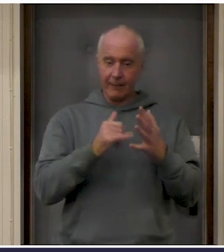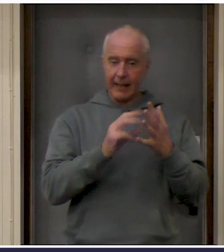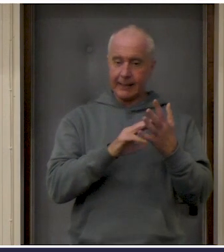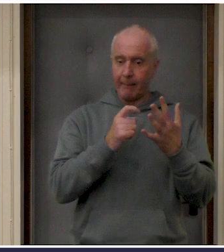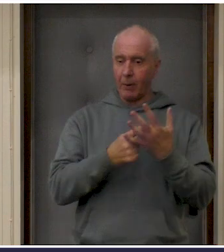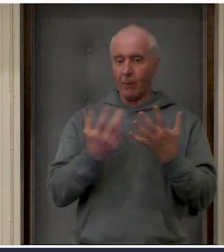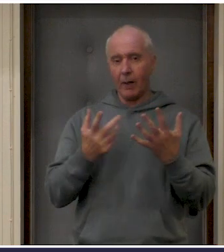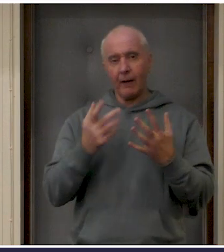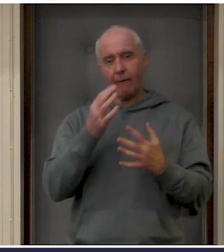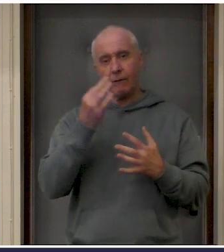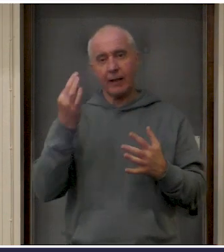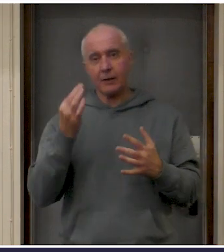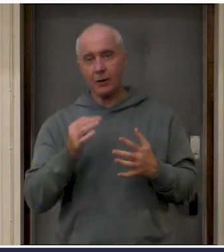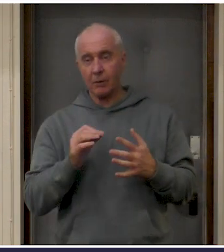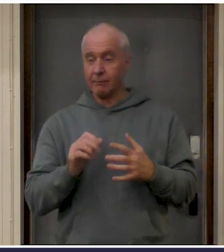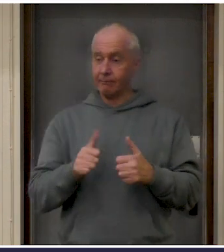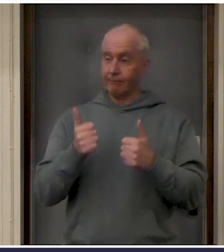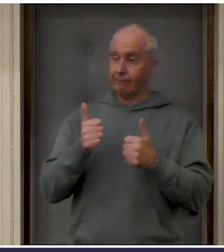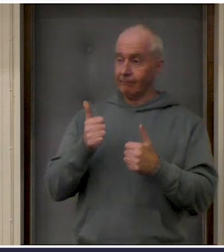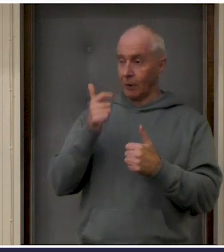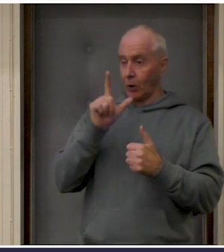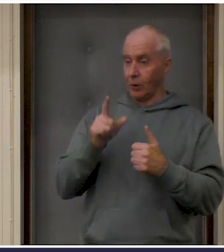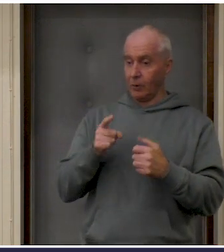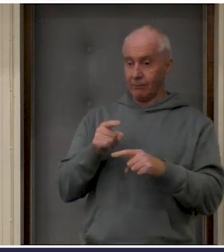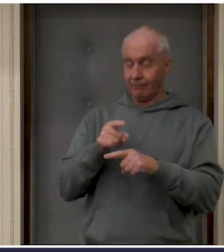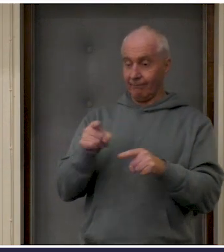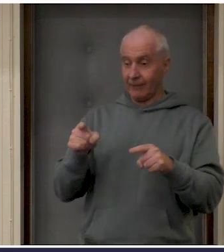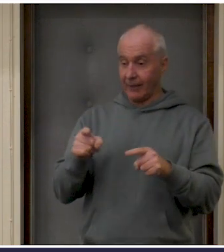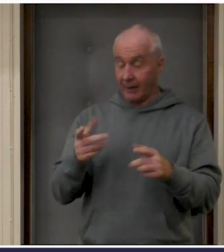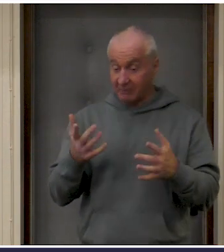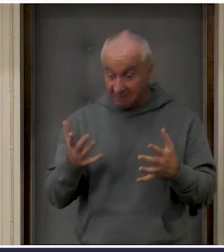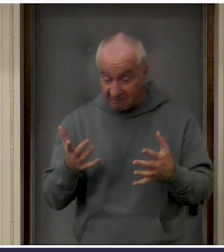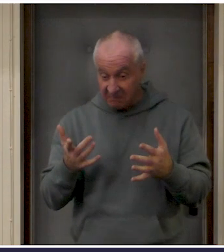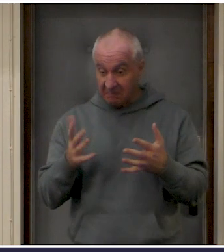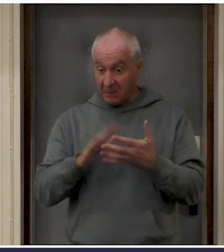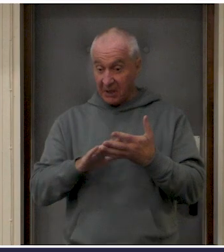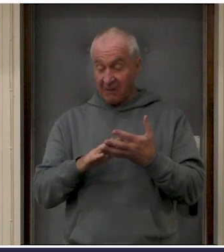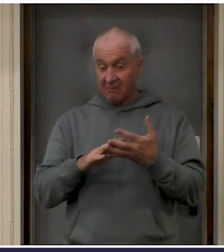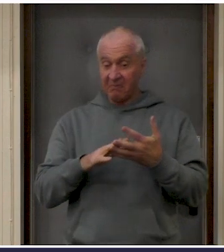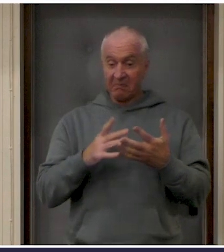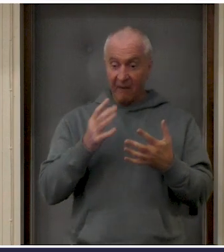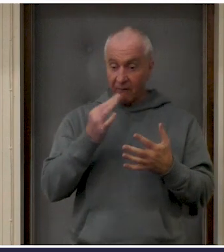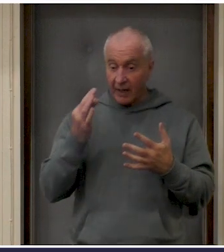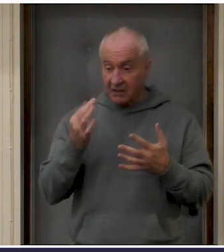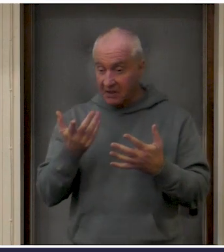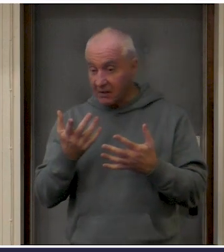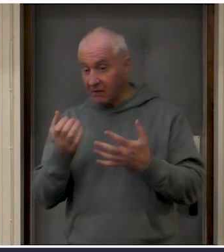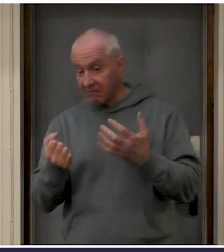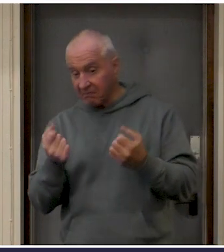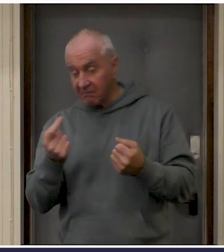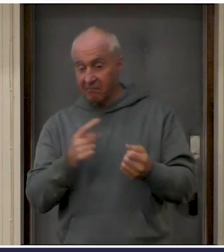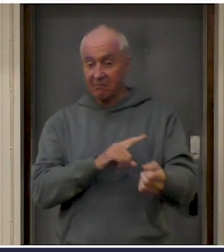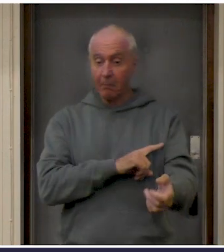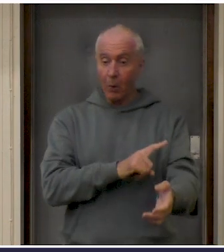France. So good luck to them. But there's a few other challenges here as well. So Poland